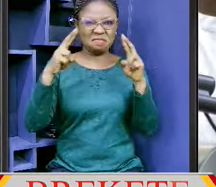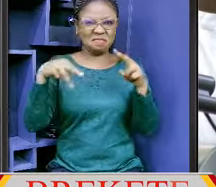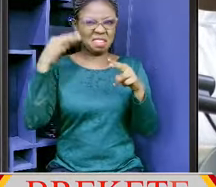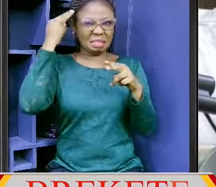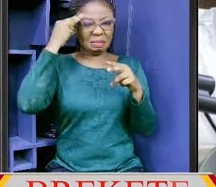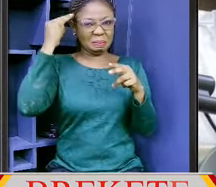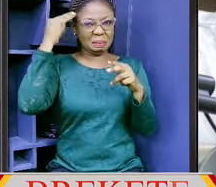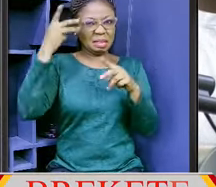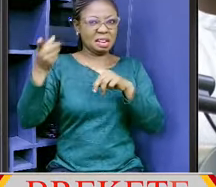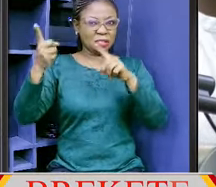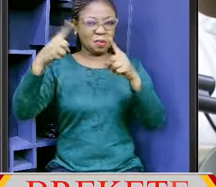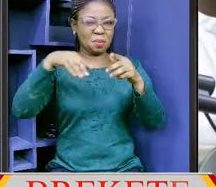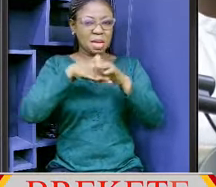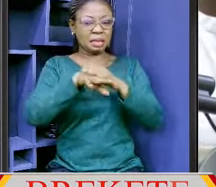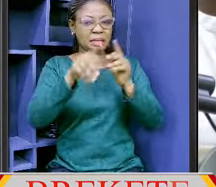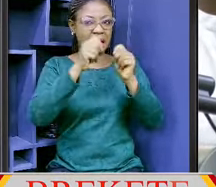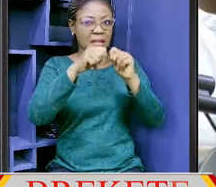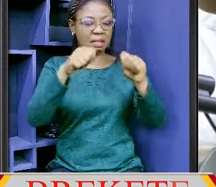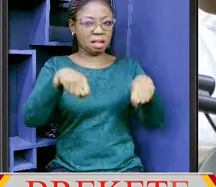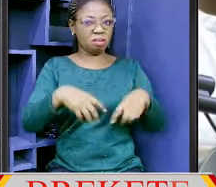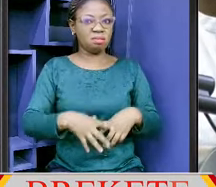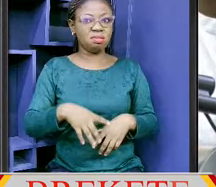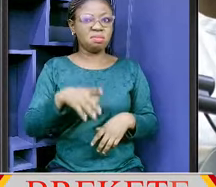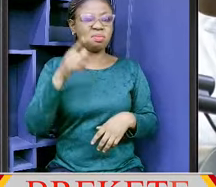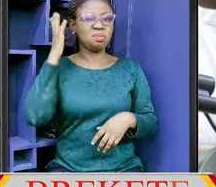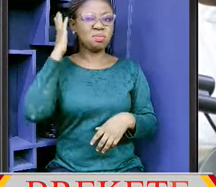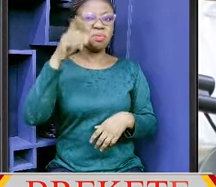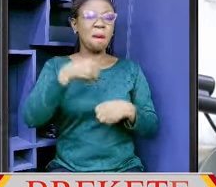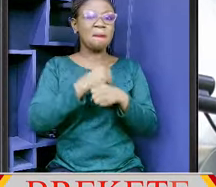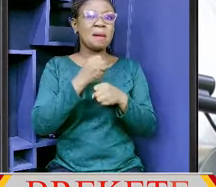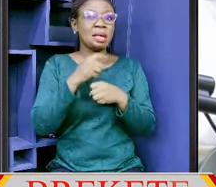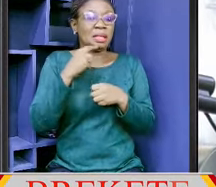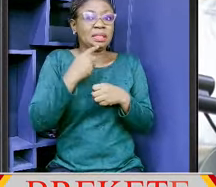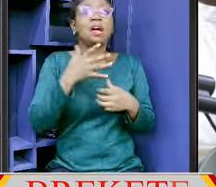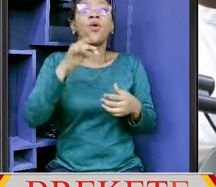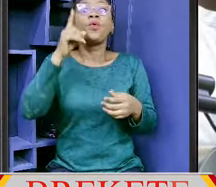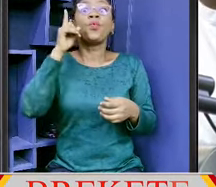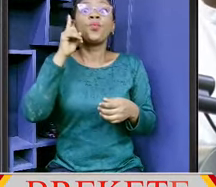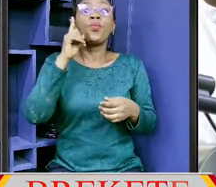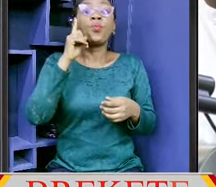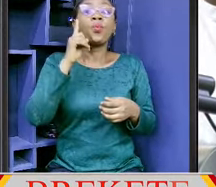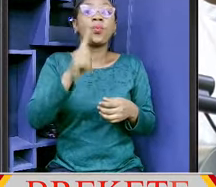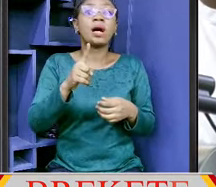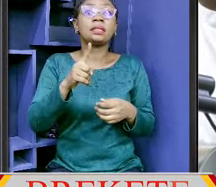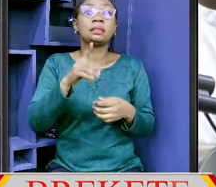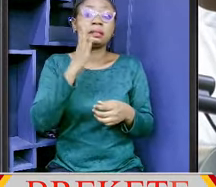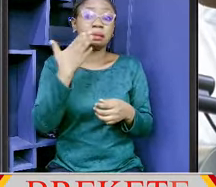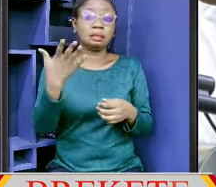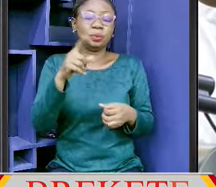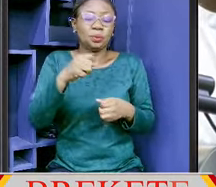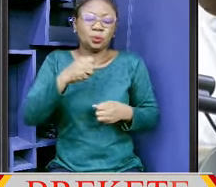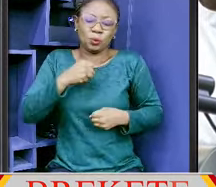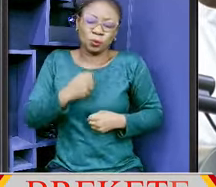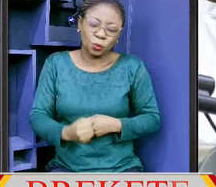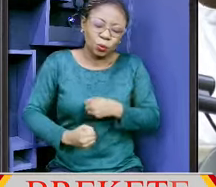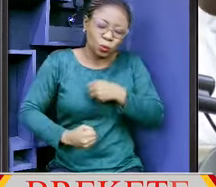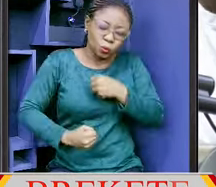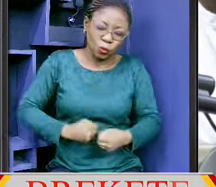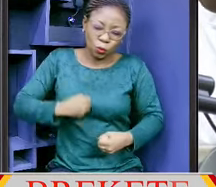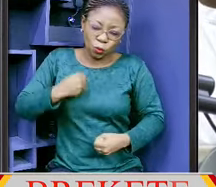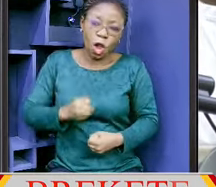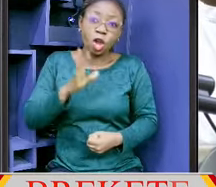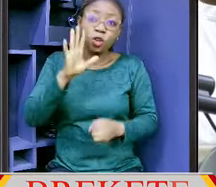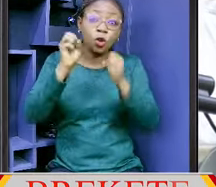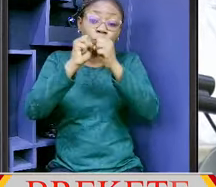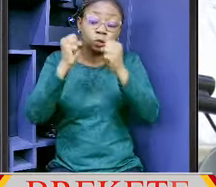mentality. Come on, enter township. We go make you regret. One allegation, you go struggle. Your shop go